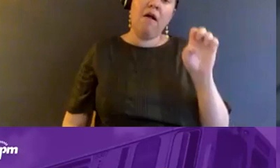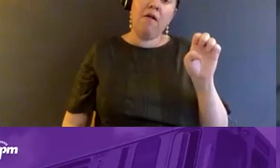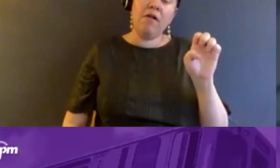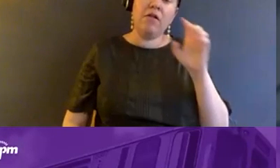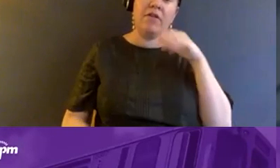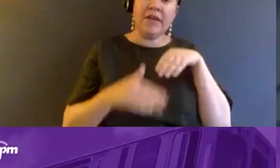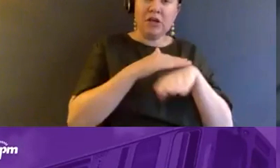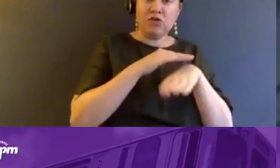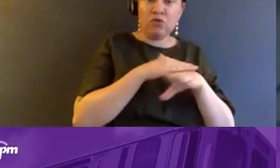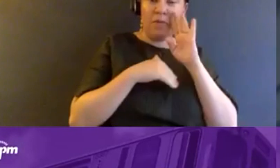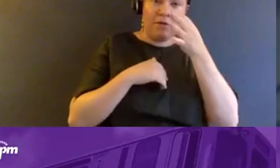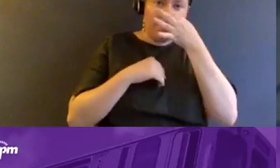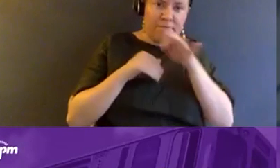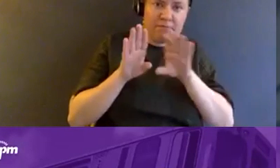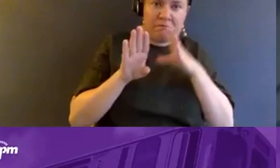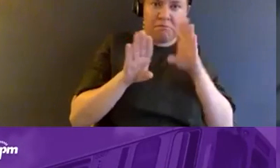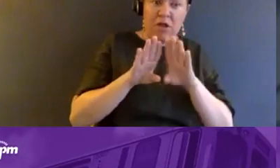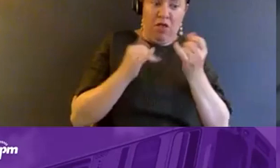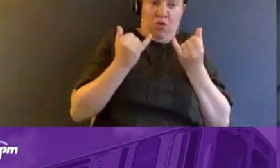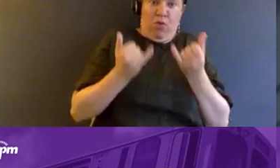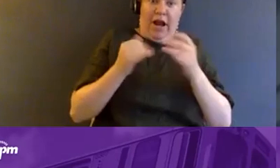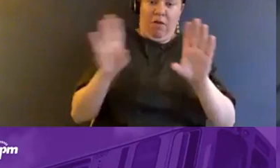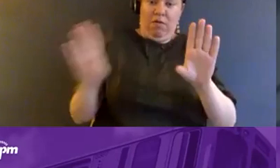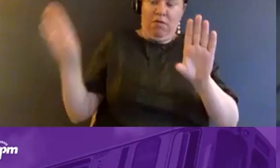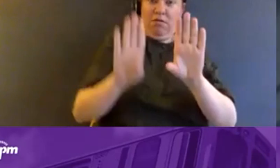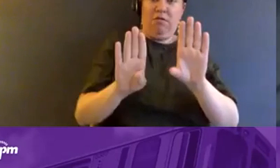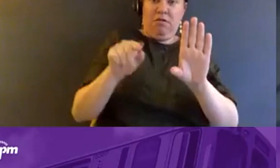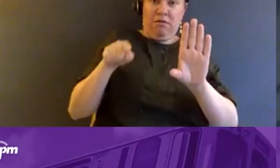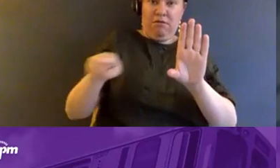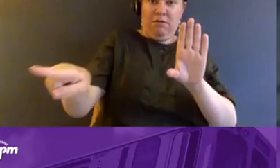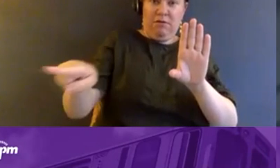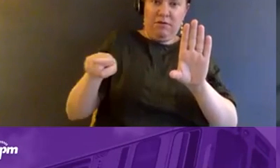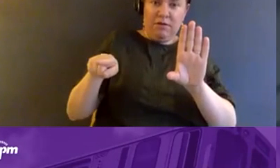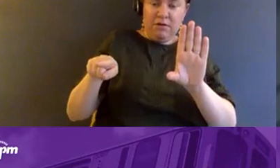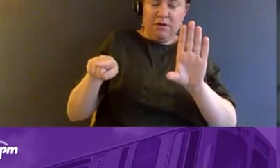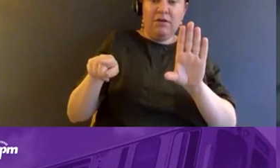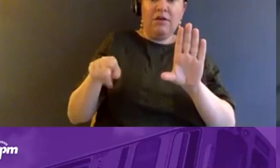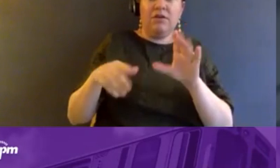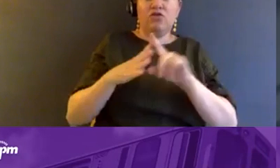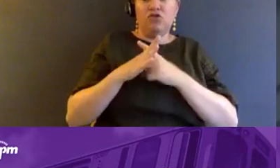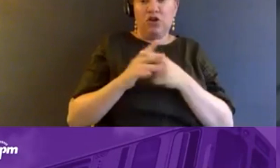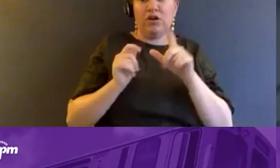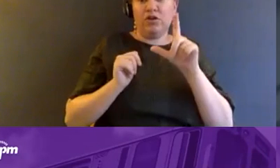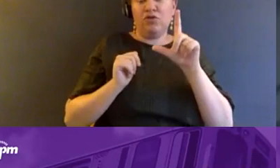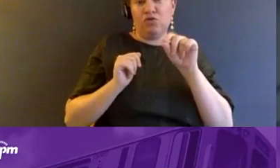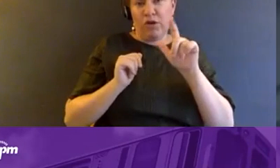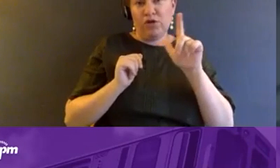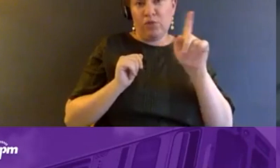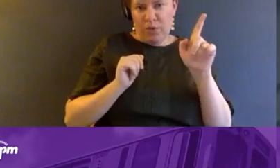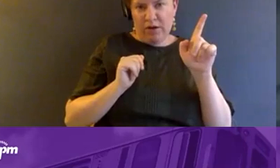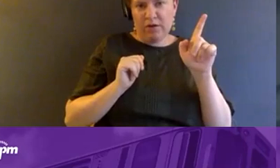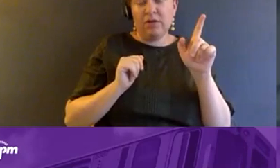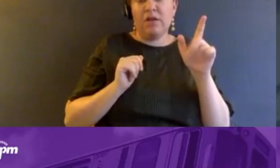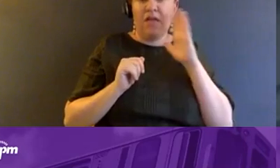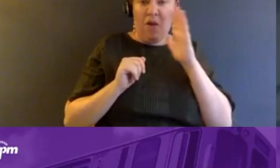will be just right next to where the current entrance is during this first Stage A, again, starting in 2021. And so that